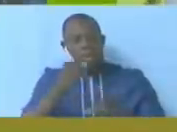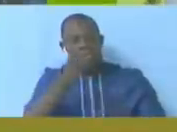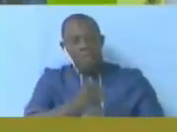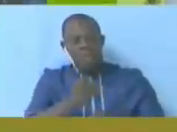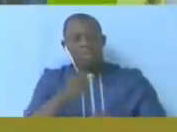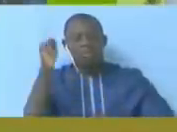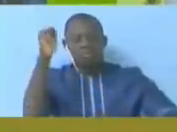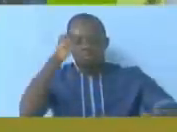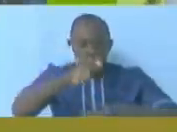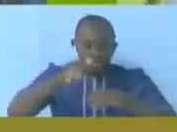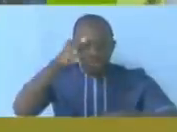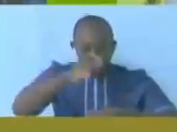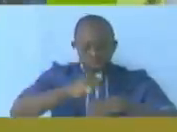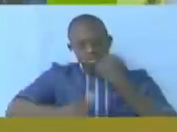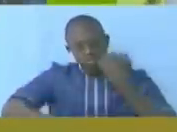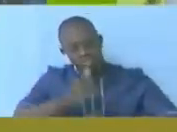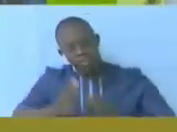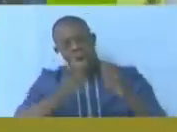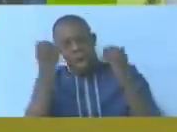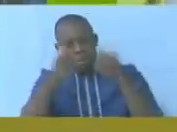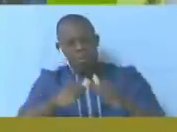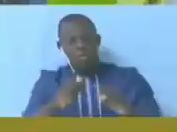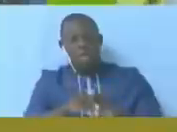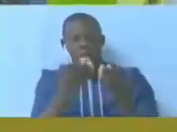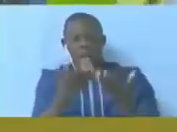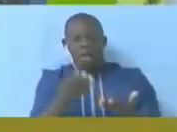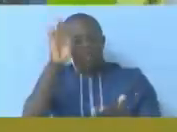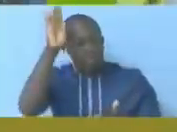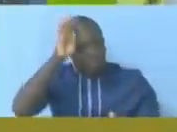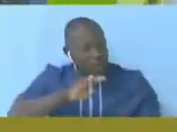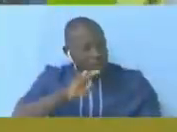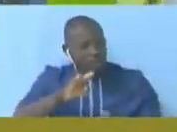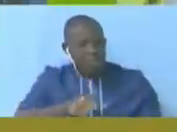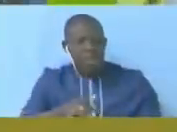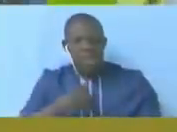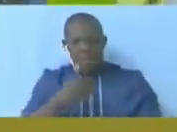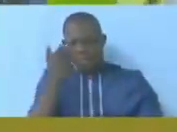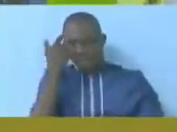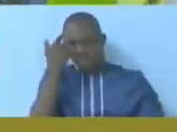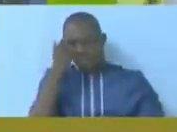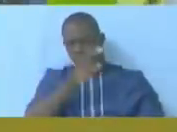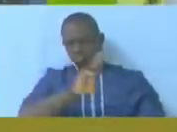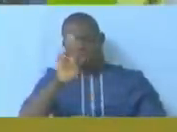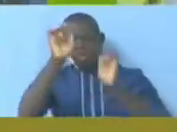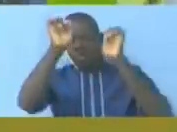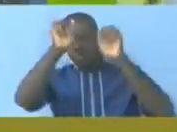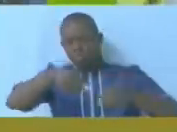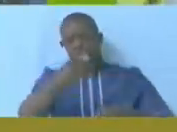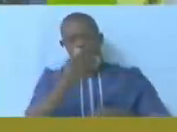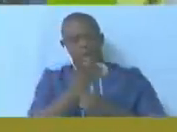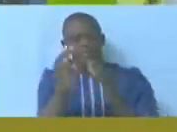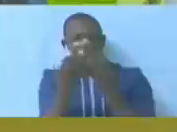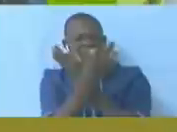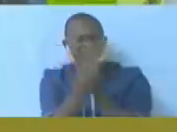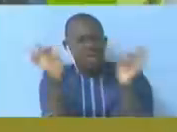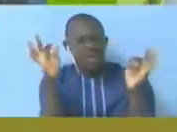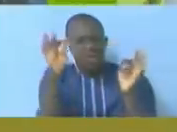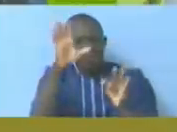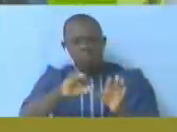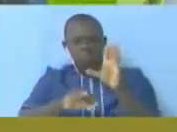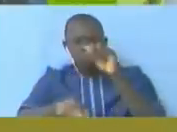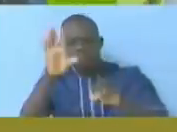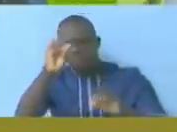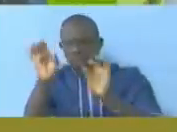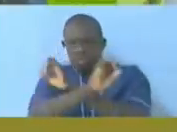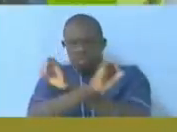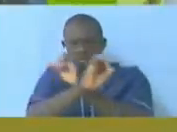don't think there should be blanket impunity. And I